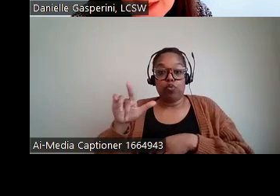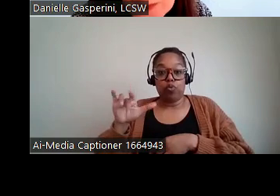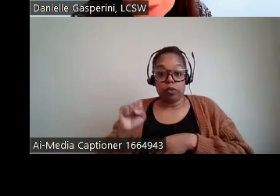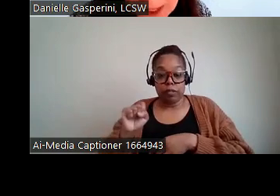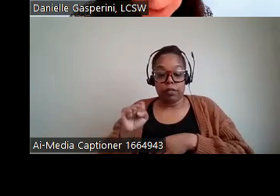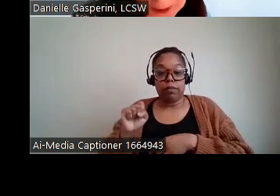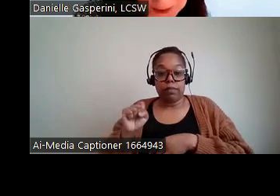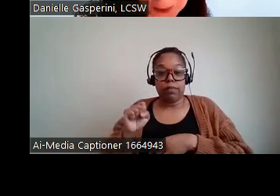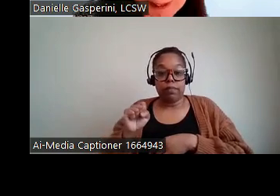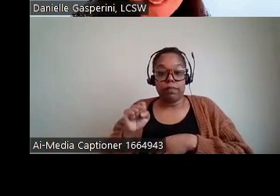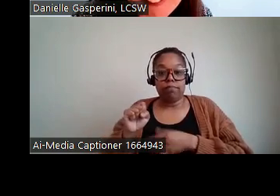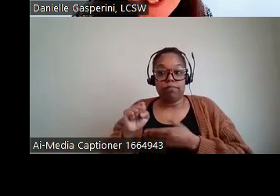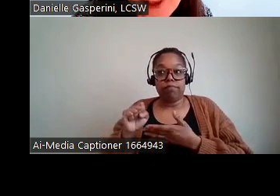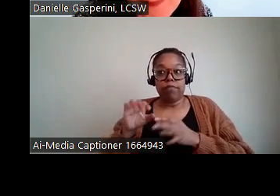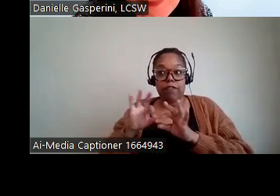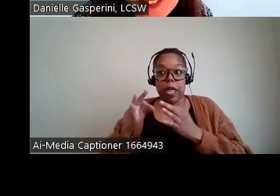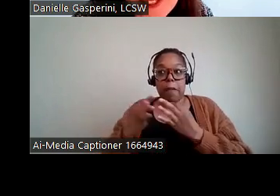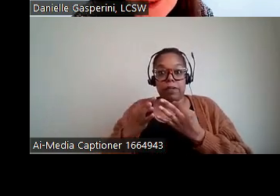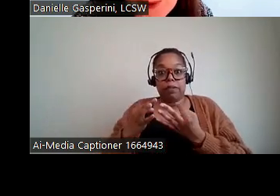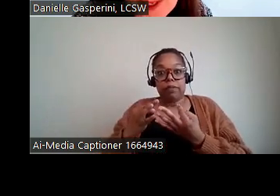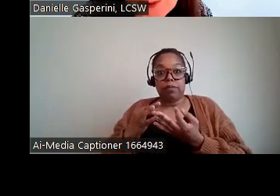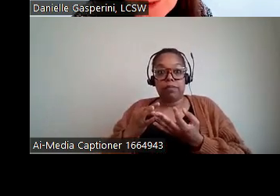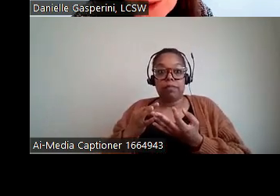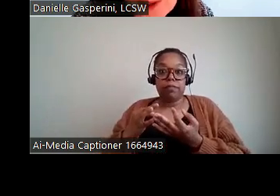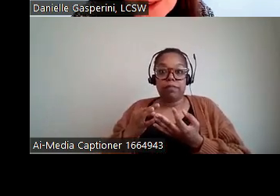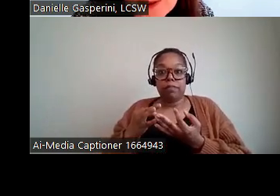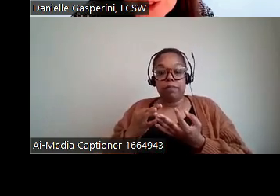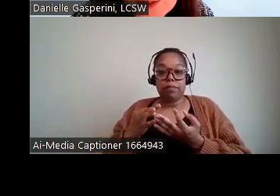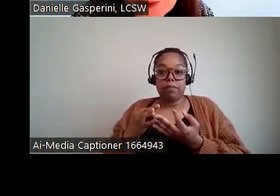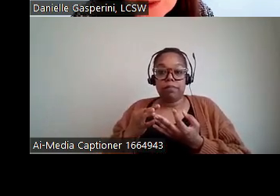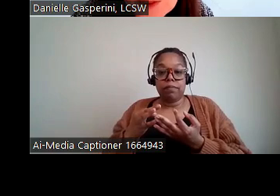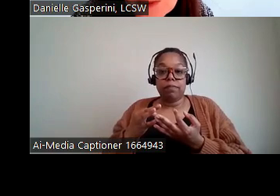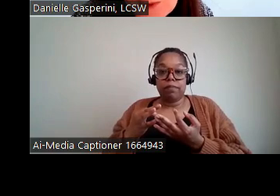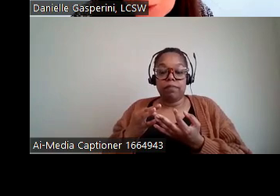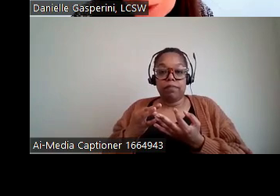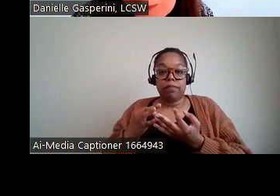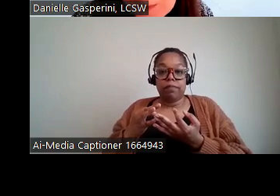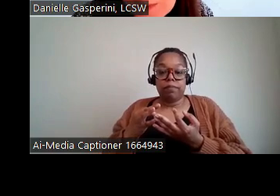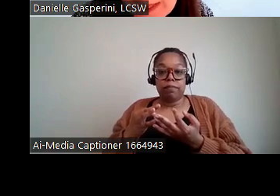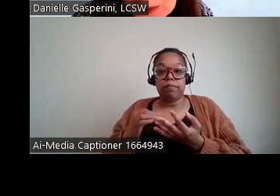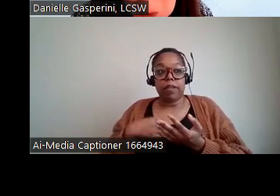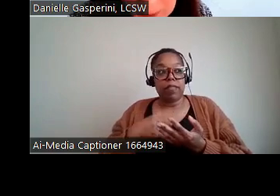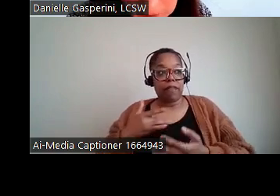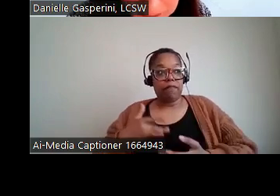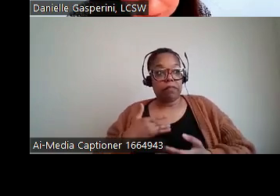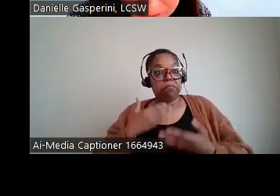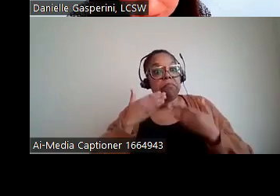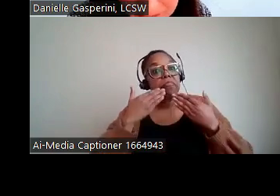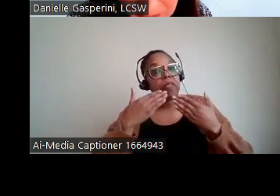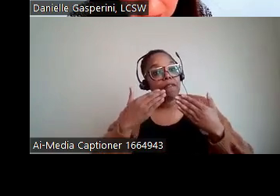that families really, kind of just were so thankful for, that we could provide in the